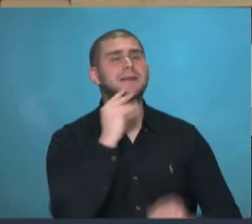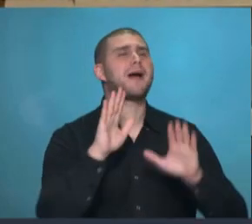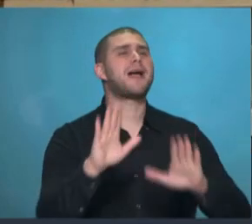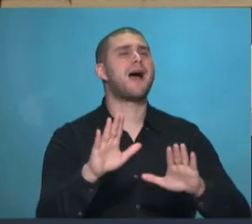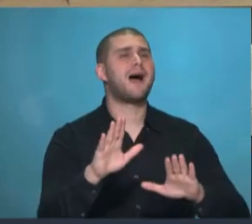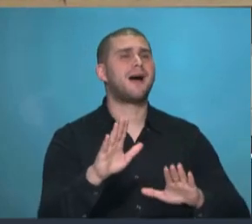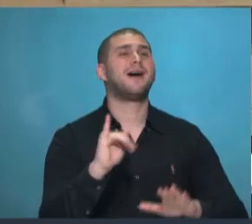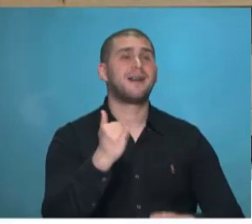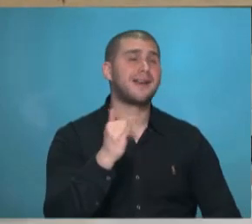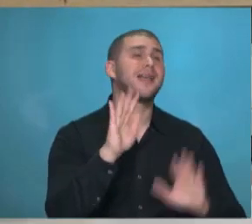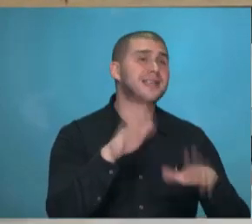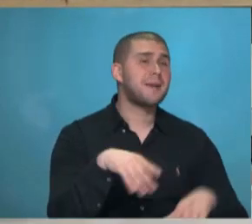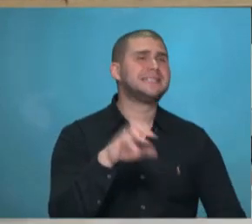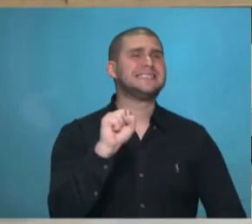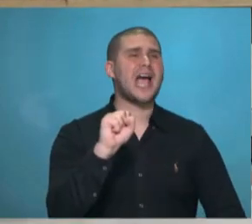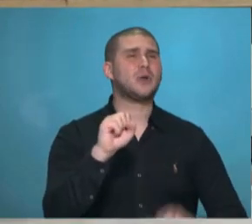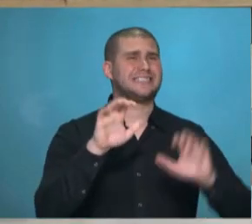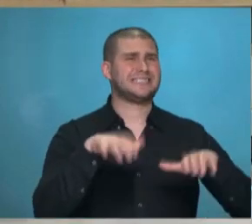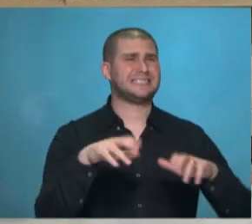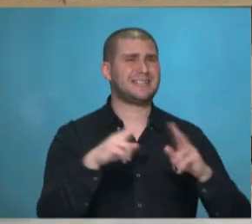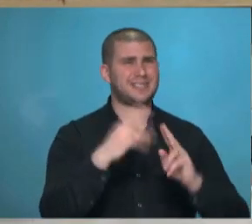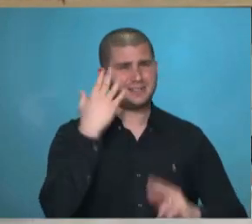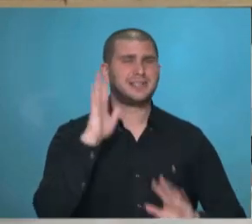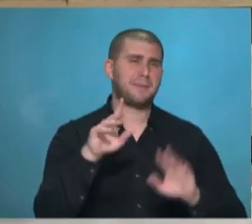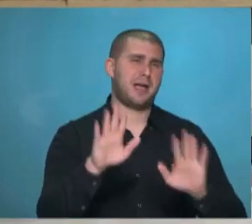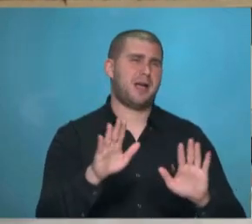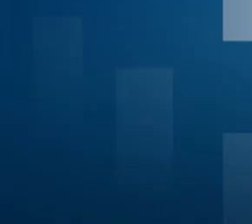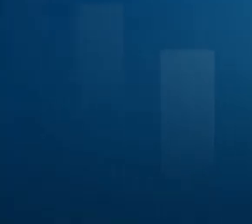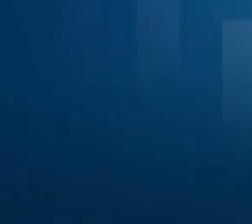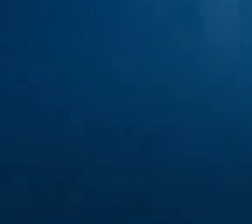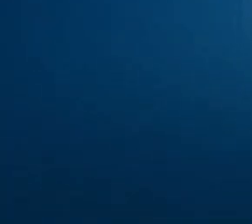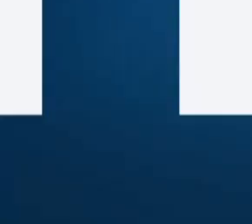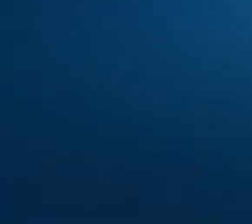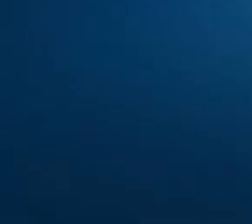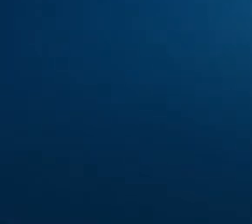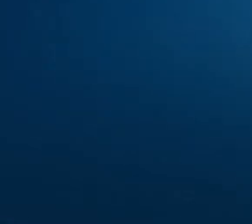that. Yes. Mr. Sarkozy is also like that.